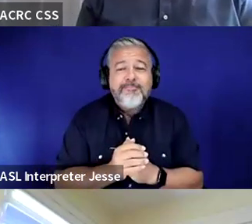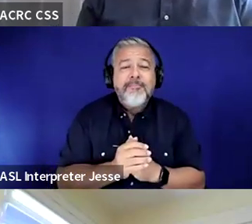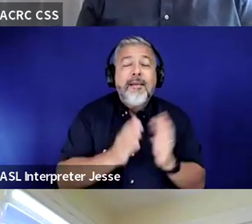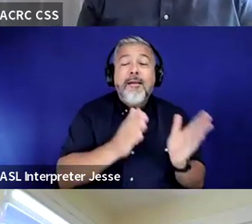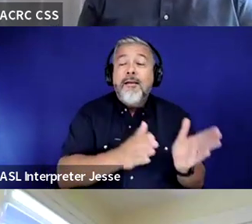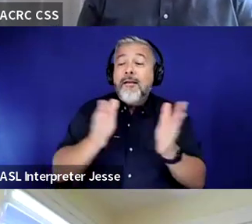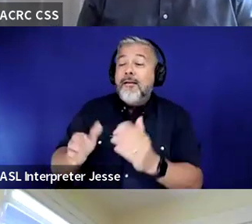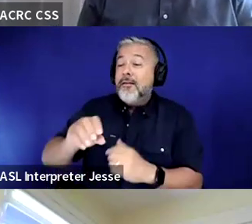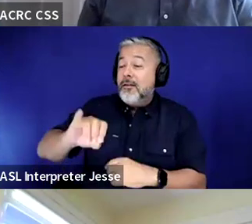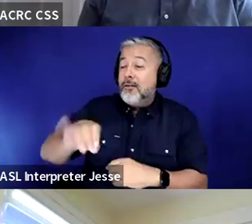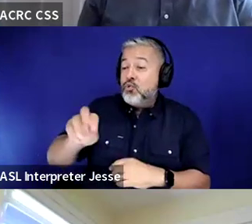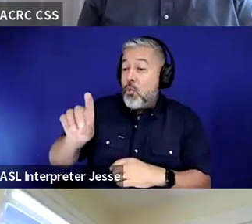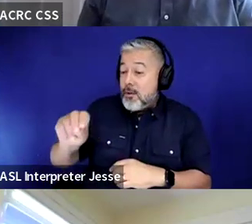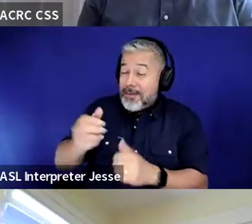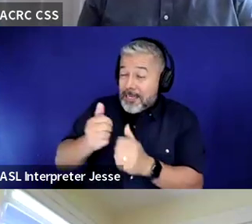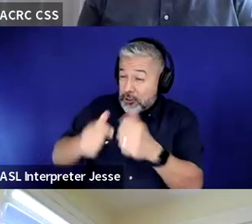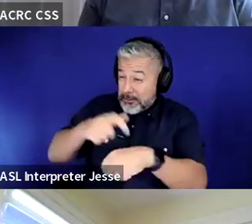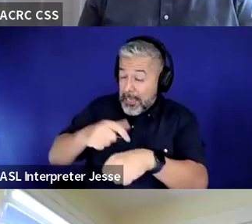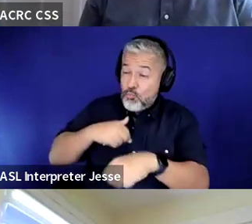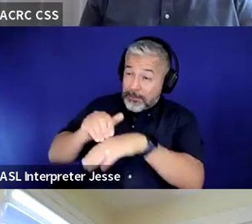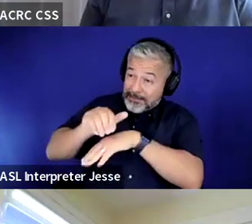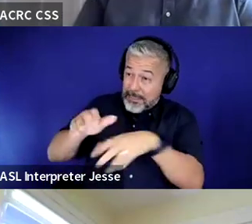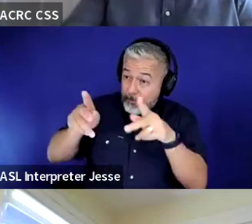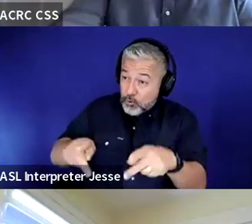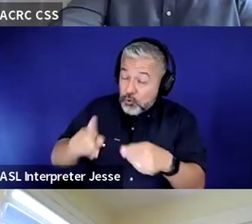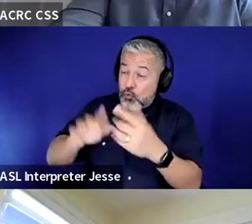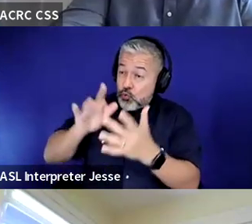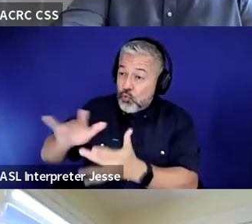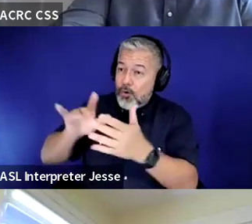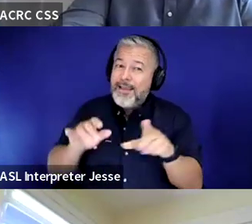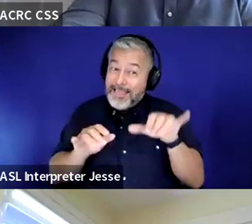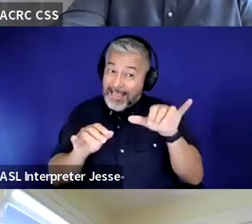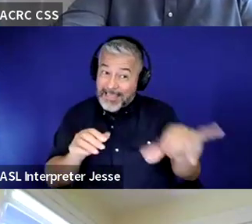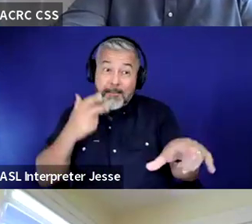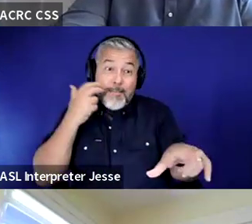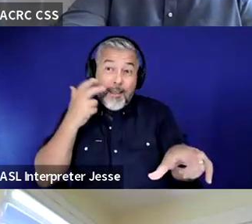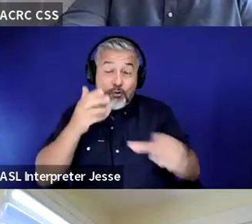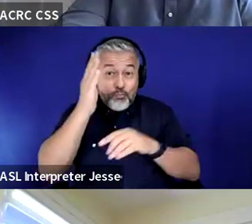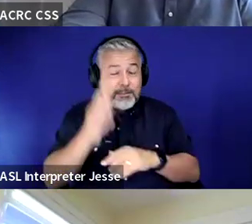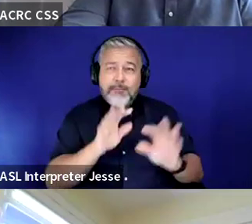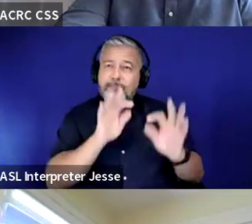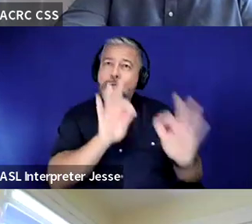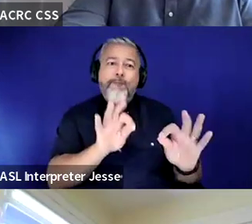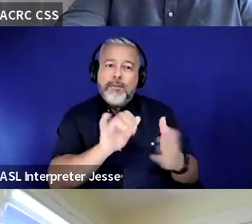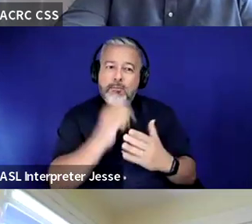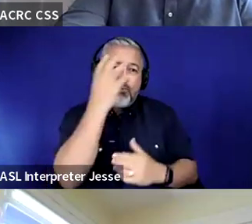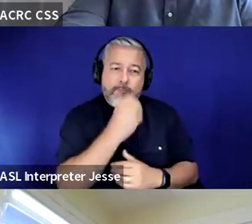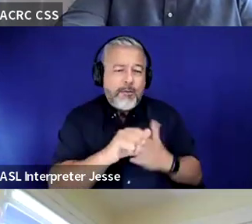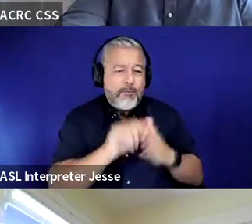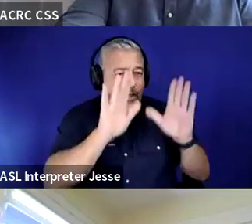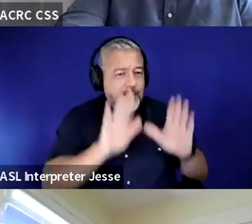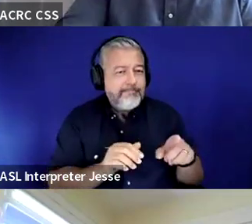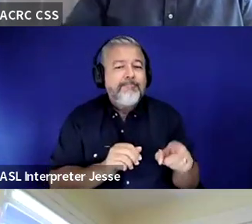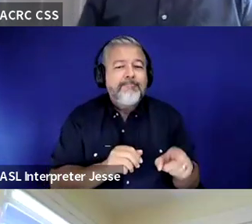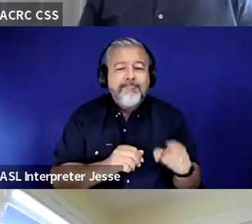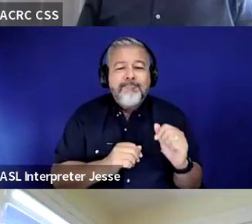Jordan, every time we send someone to go do a tour, we need to get that type of presentation back. Yes, nice. Of the information. That was awesome. That